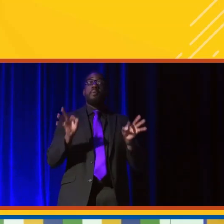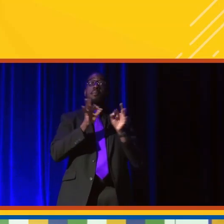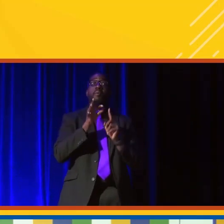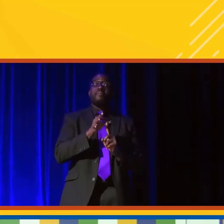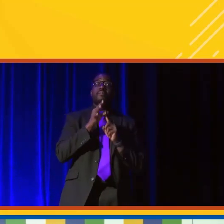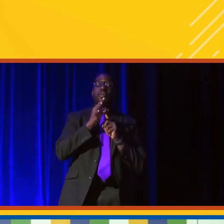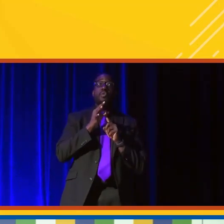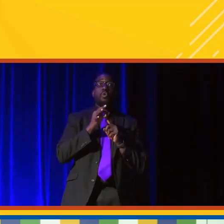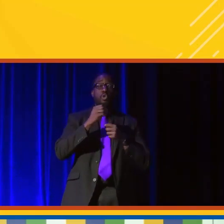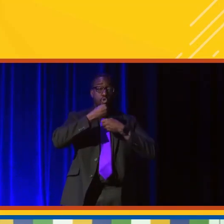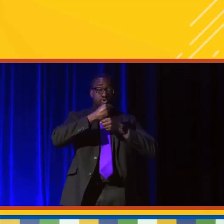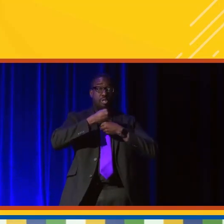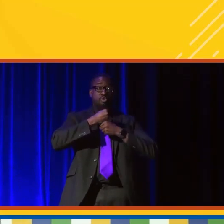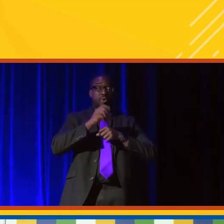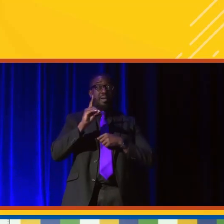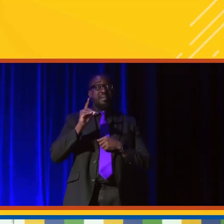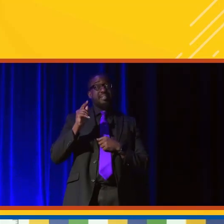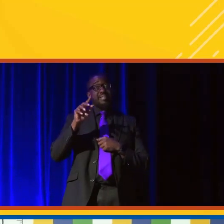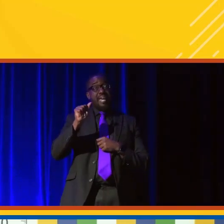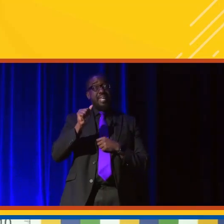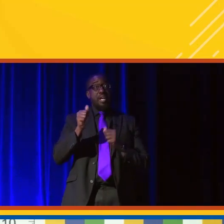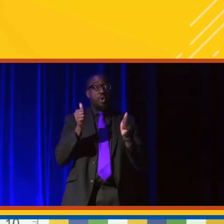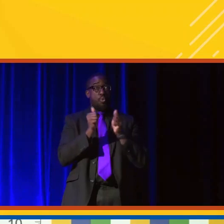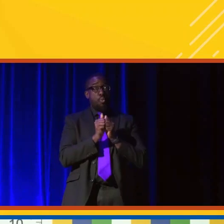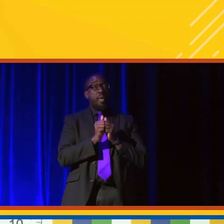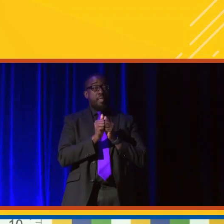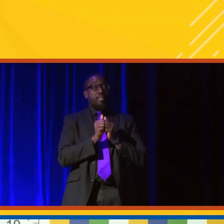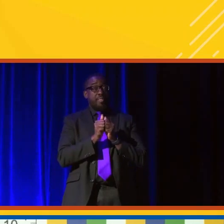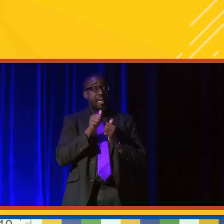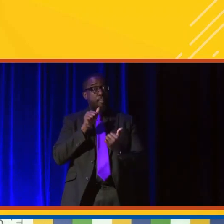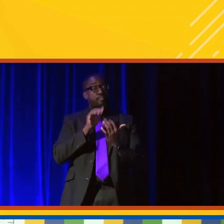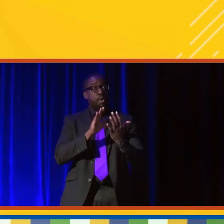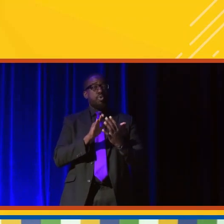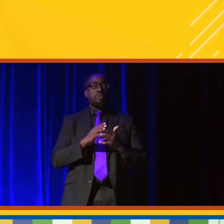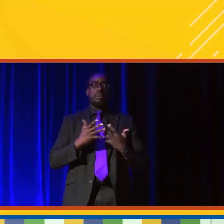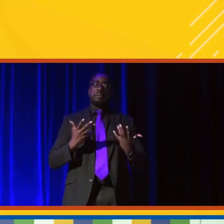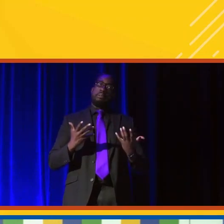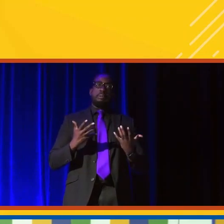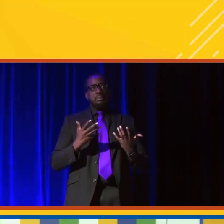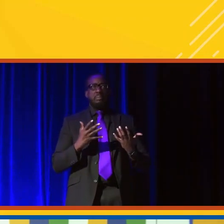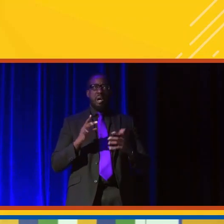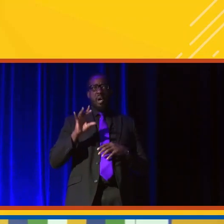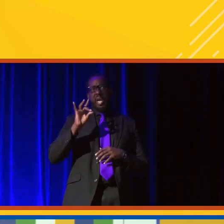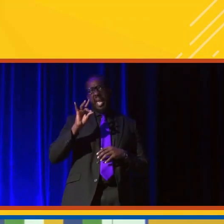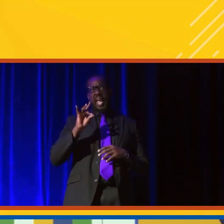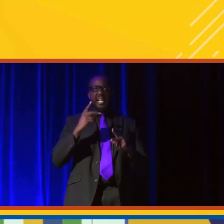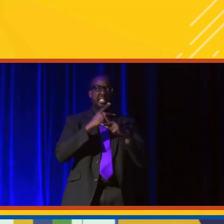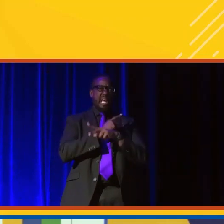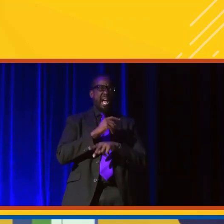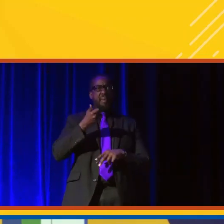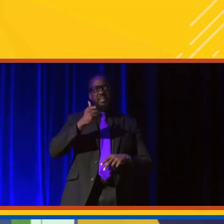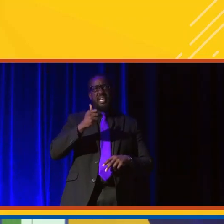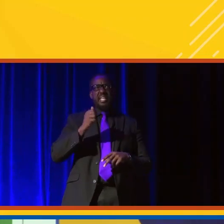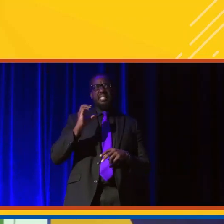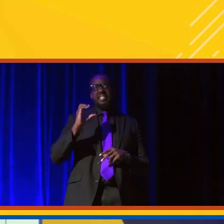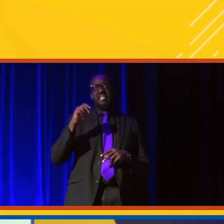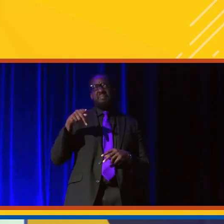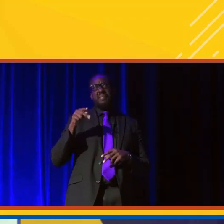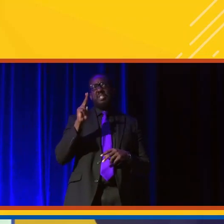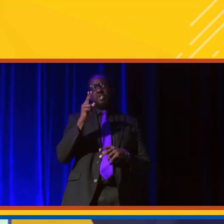to generate this data with the conventional approach would take approximately 8 times 10 to the 7 CPU